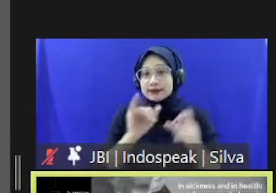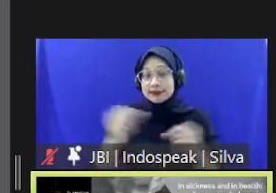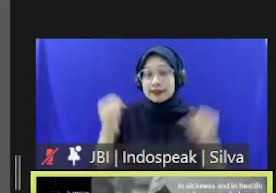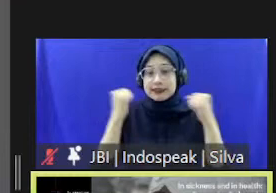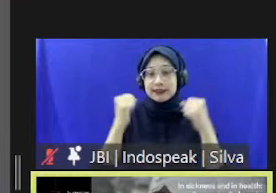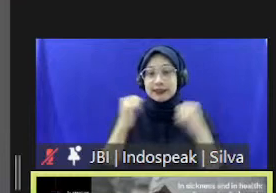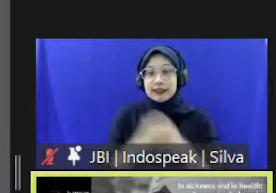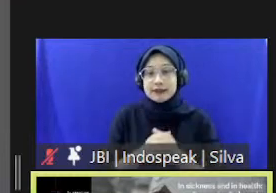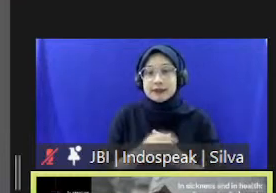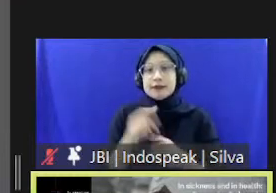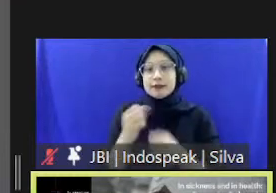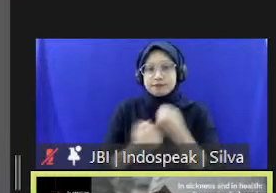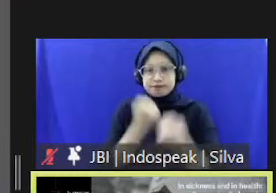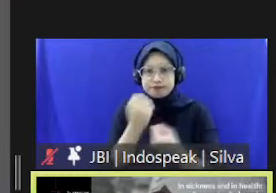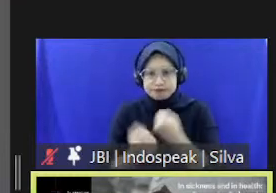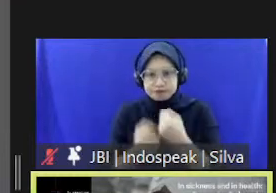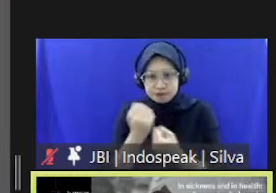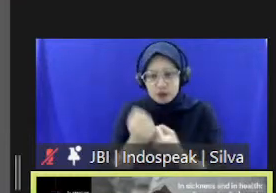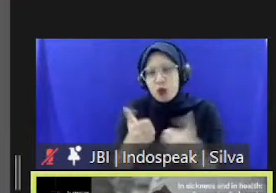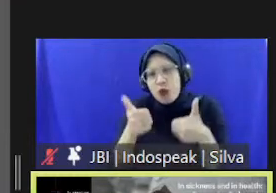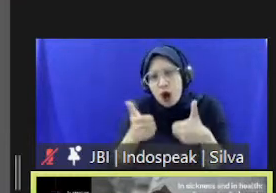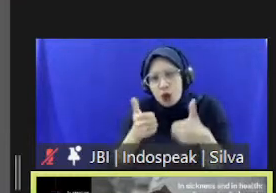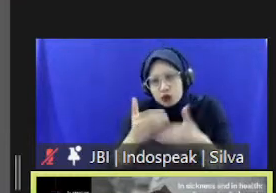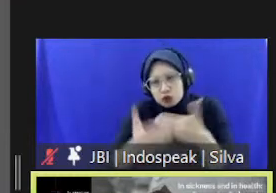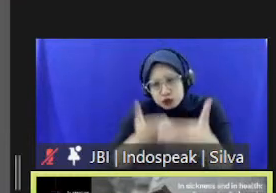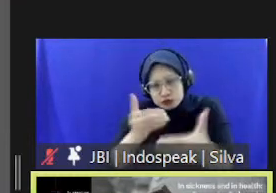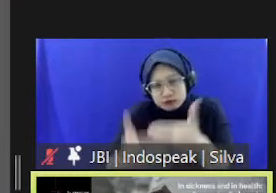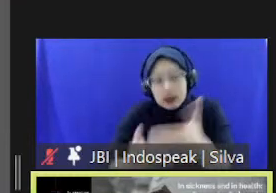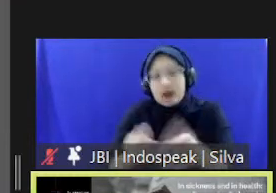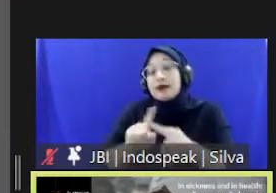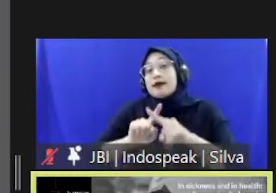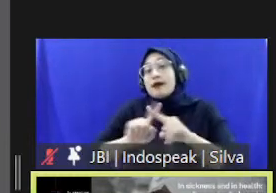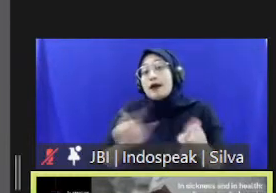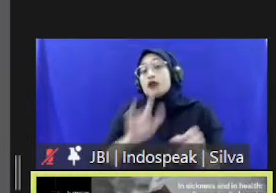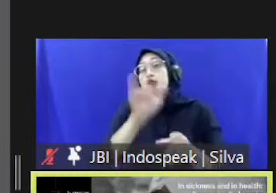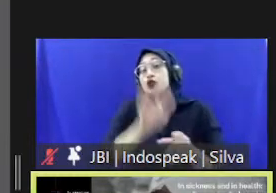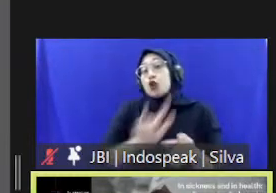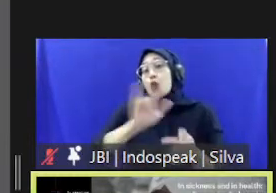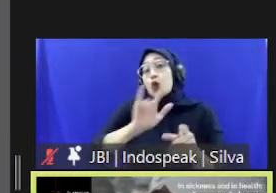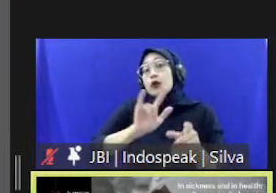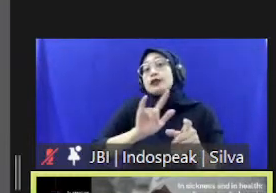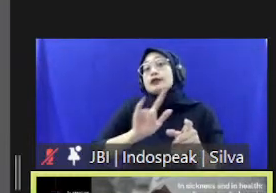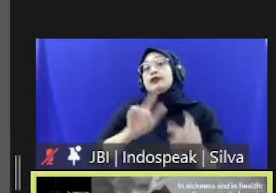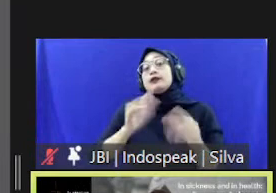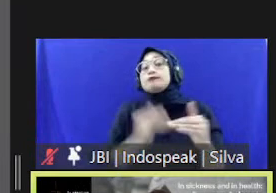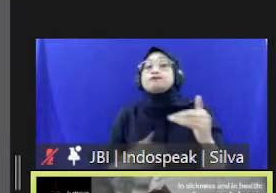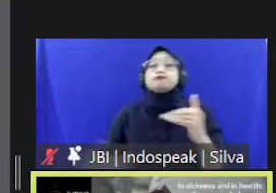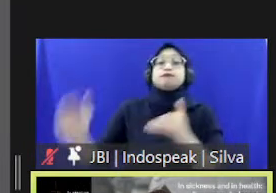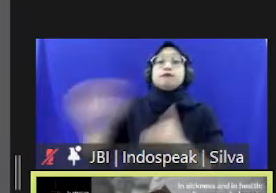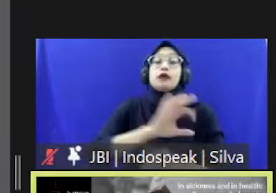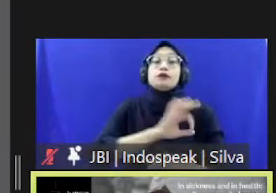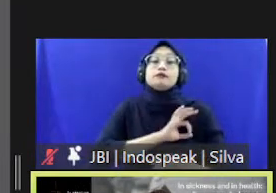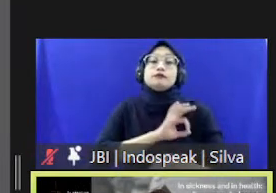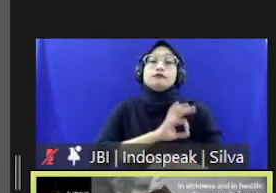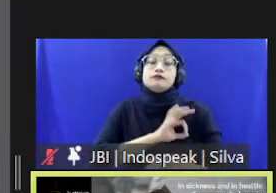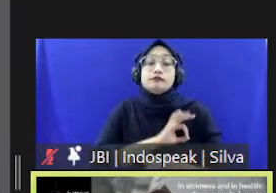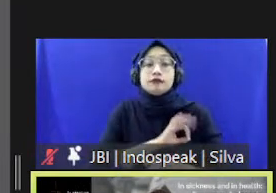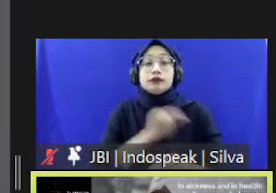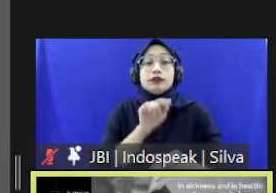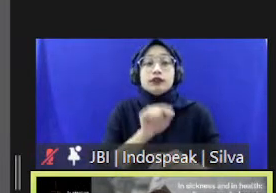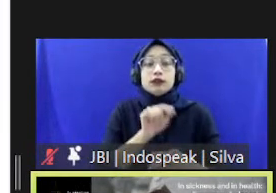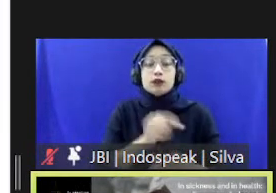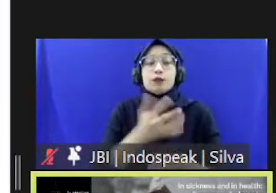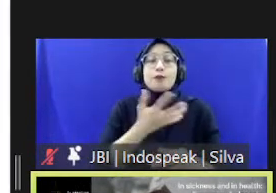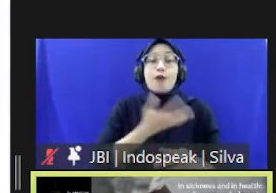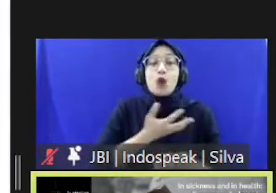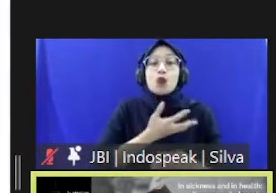And so when he became president, he invested a lot in making this political promise come true for the